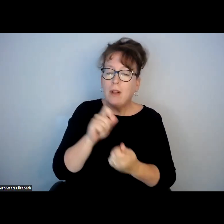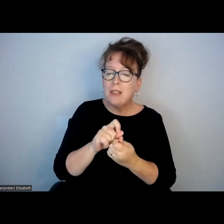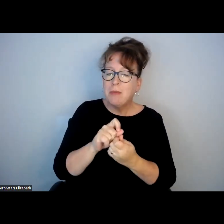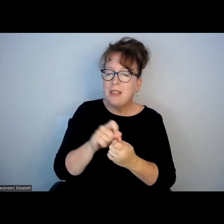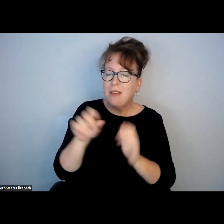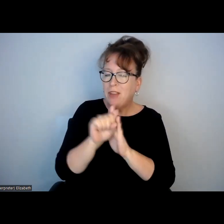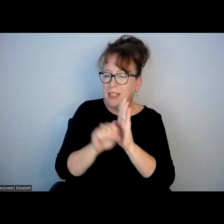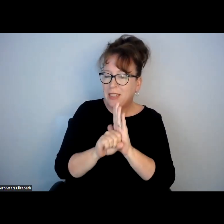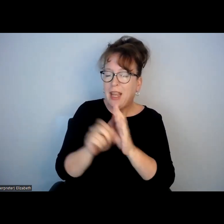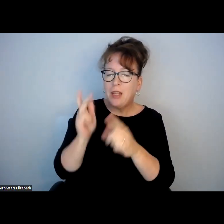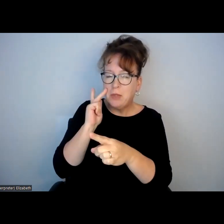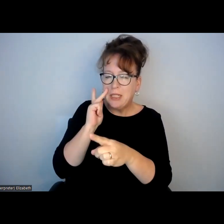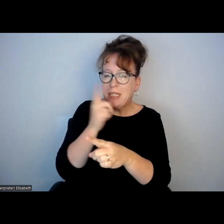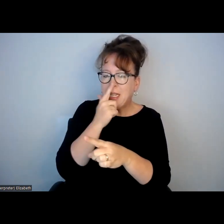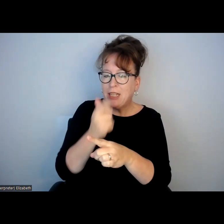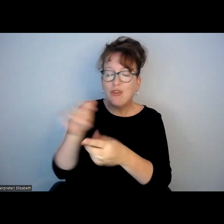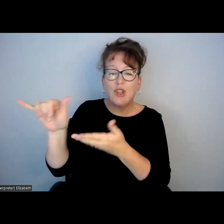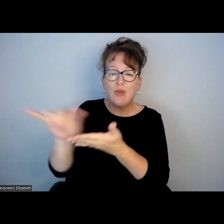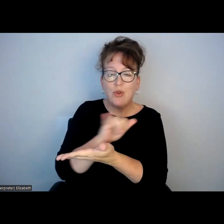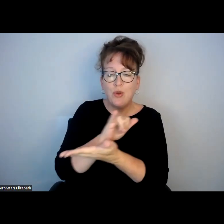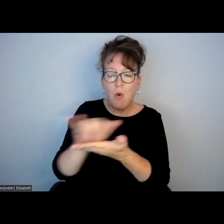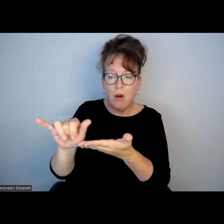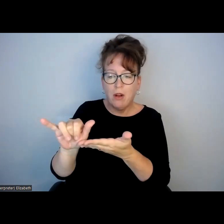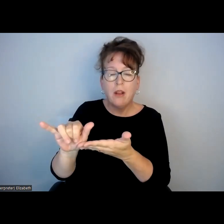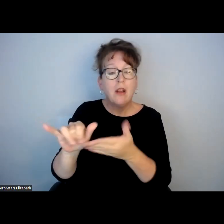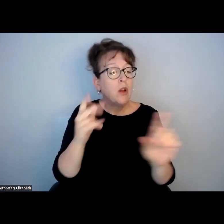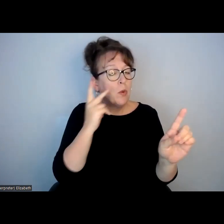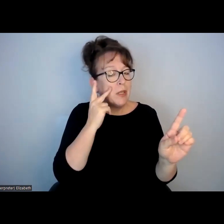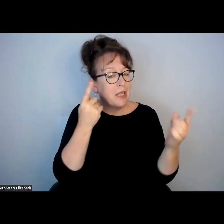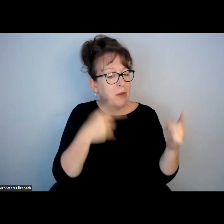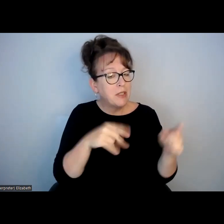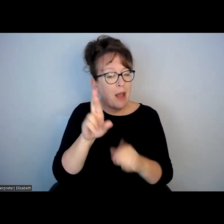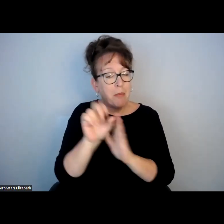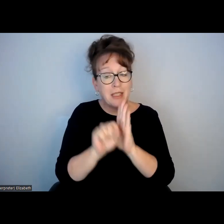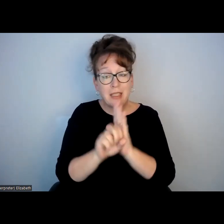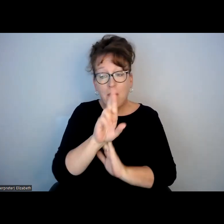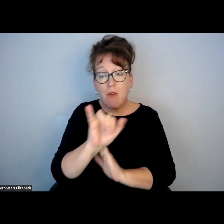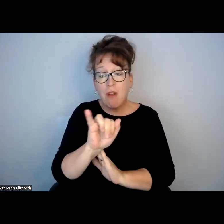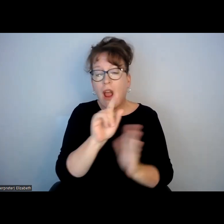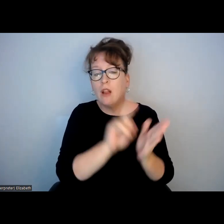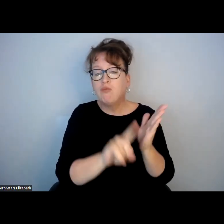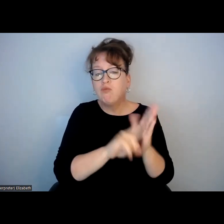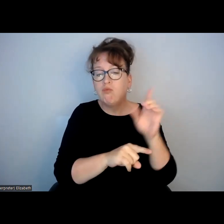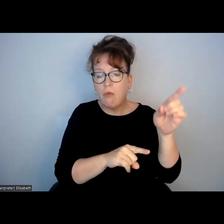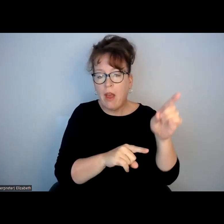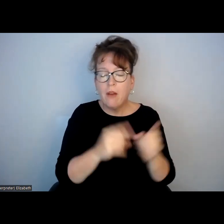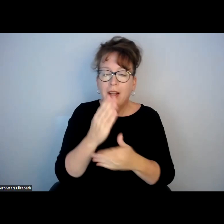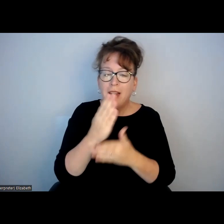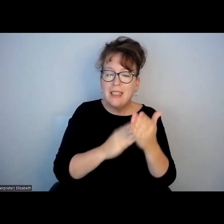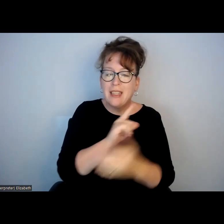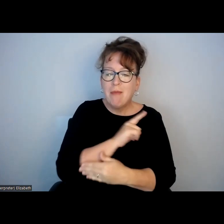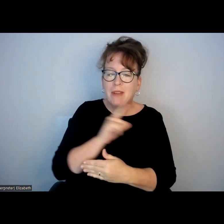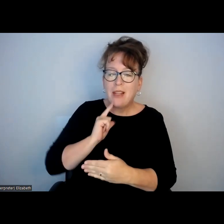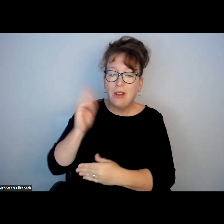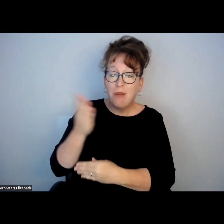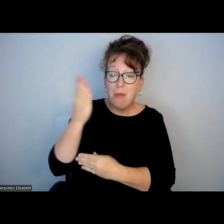New York has been looked at in some detail. What's going on in Rhode Island has been looked at. There's a couple of legislative proposals in Massachusetts